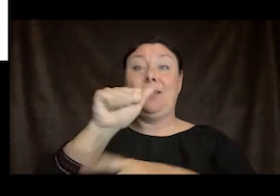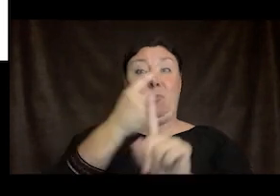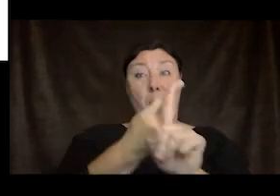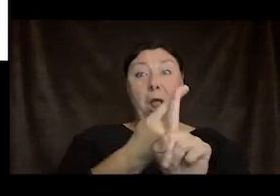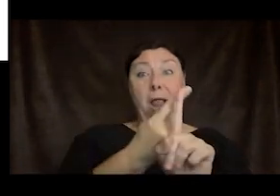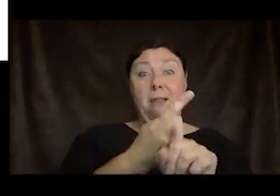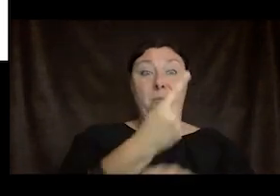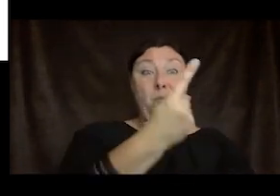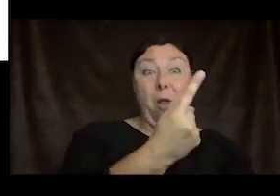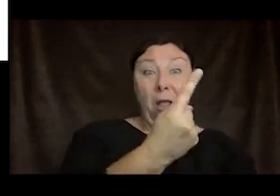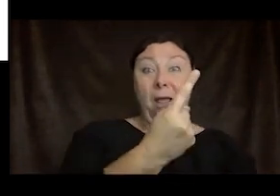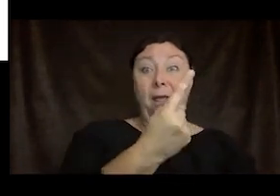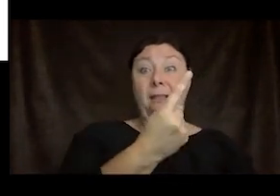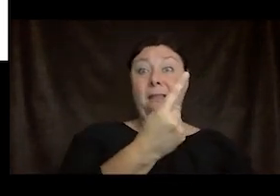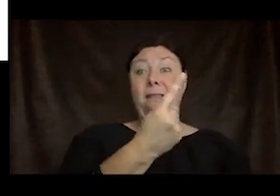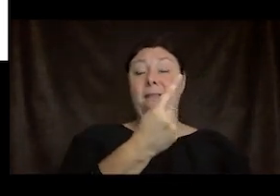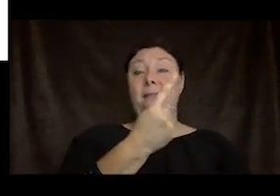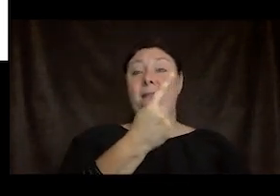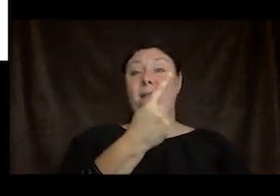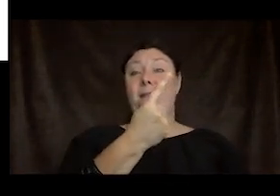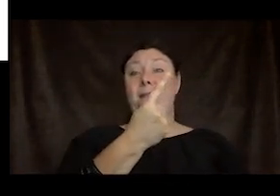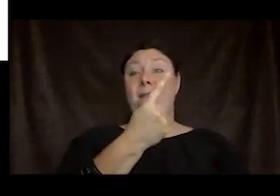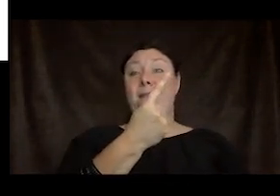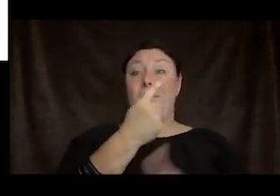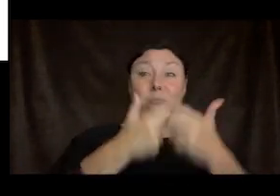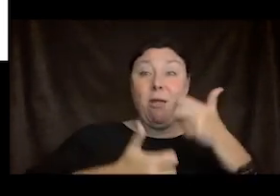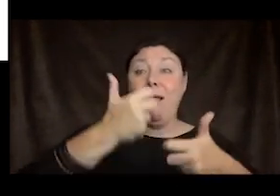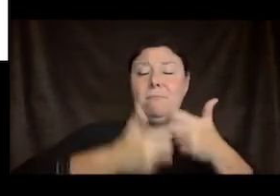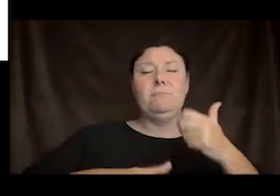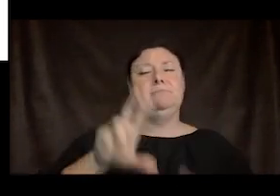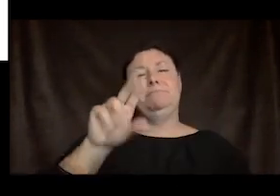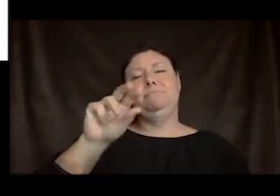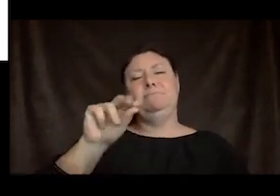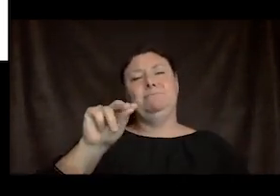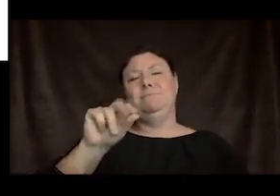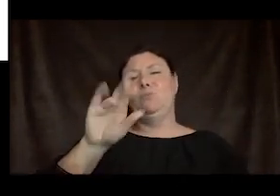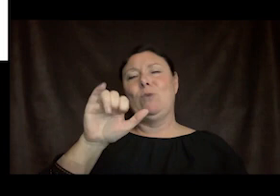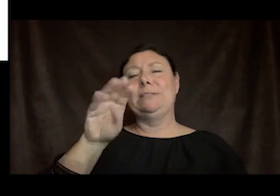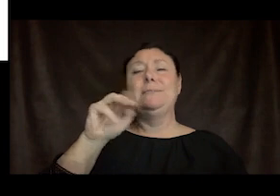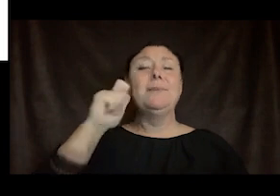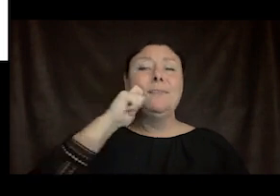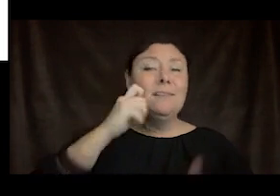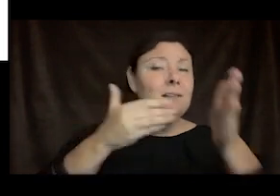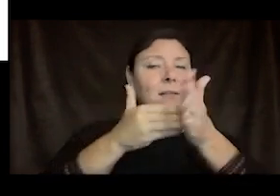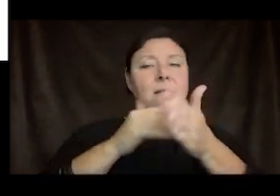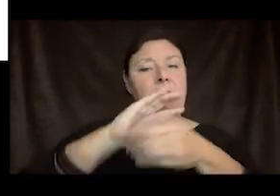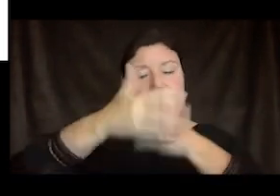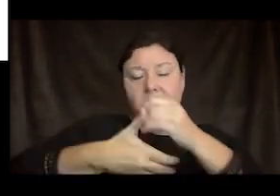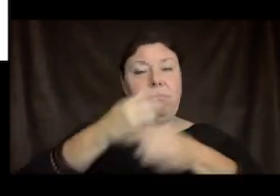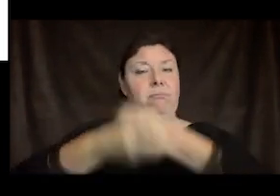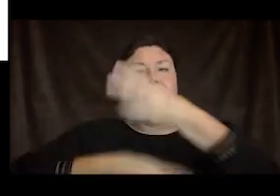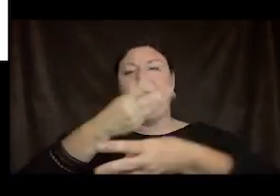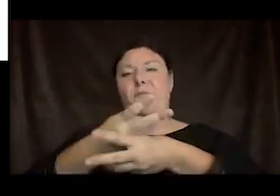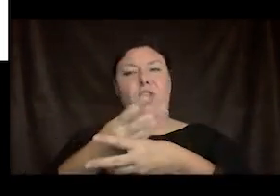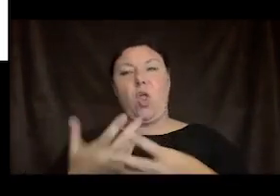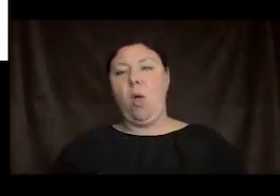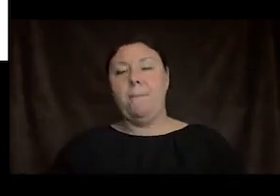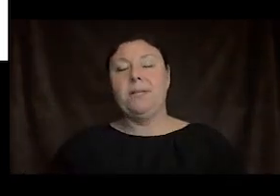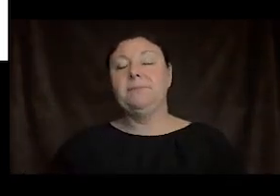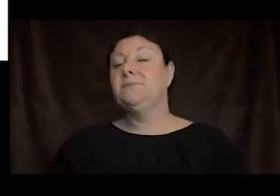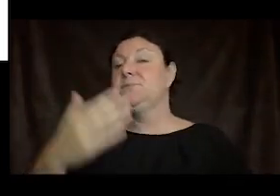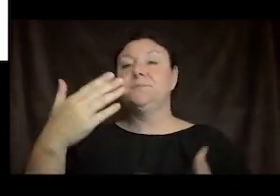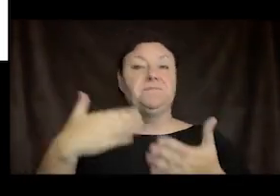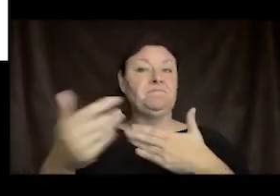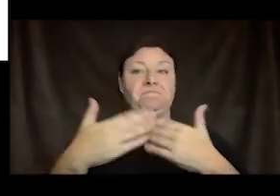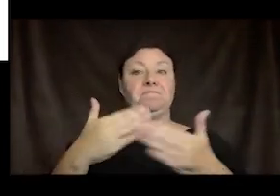not have, is not the only place where racism is happening. And so any place where you're talking